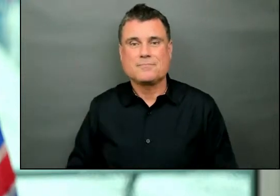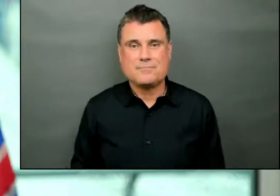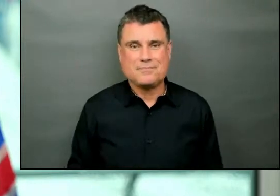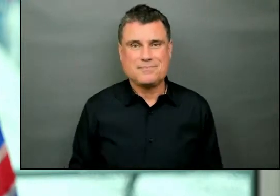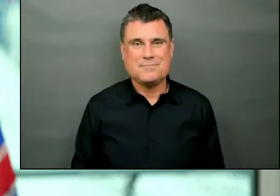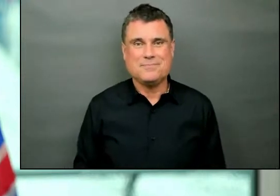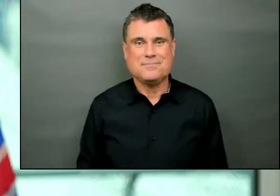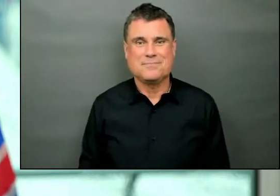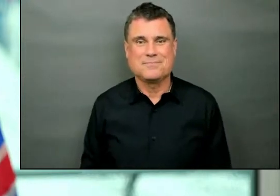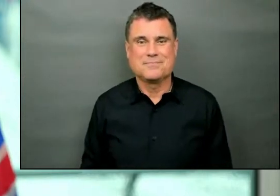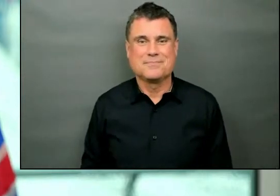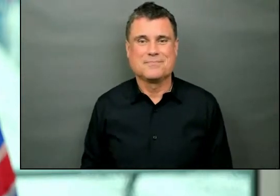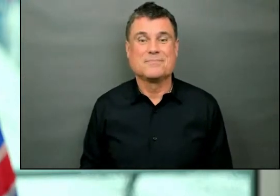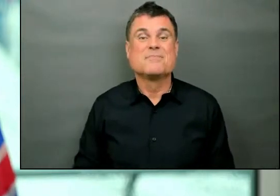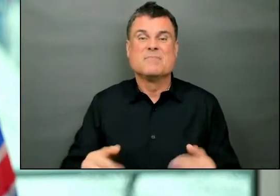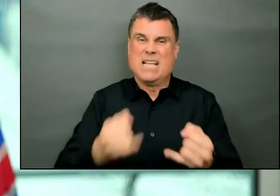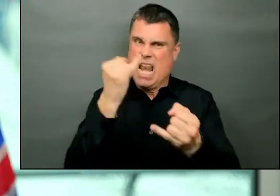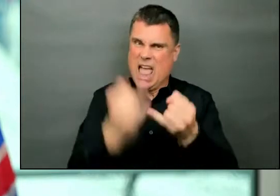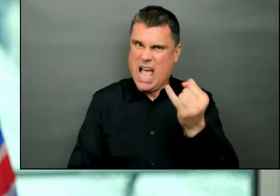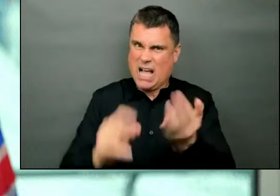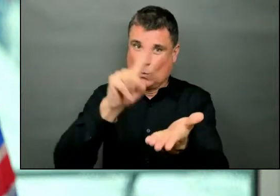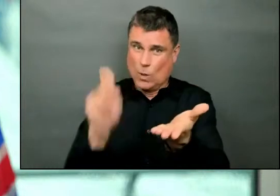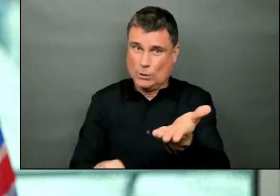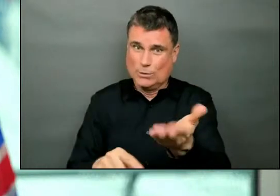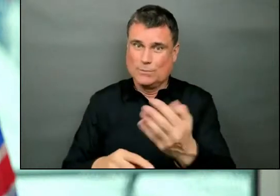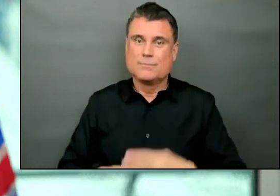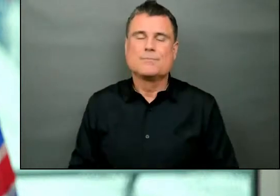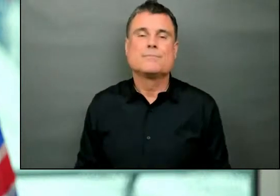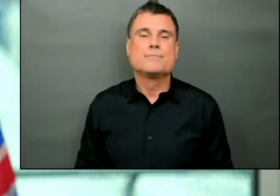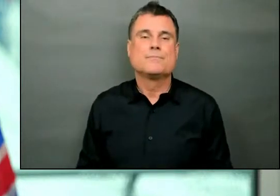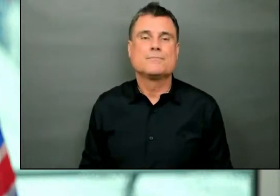gov.bc.ca/COVID-19. Last question today is from Joel Ballard, CBC.